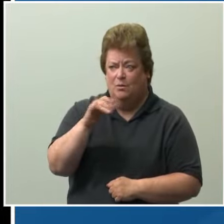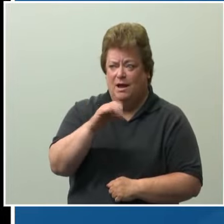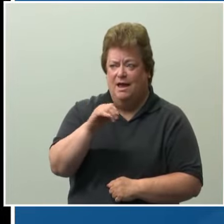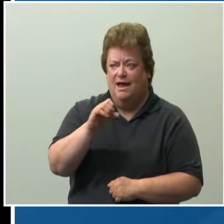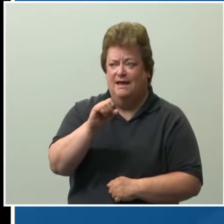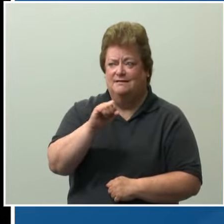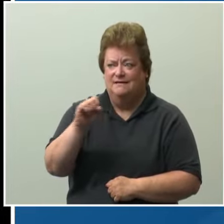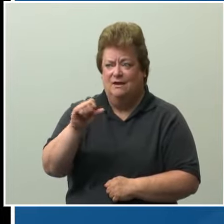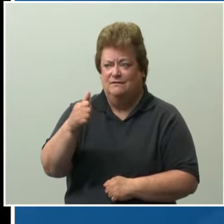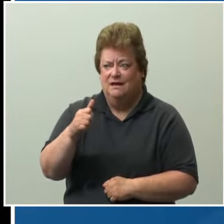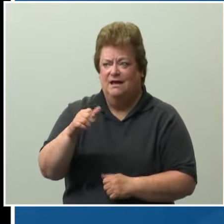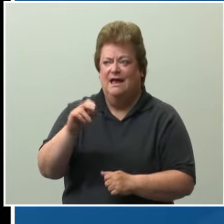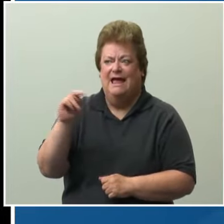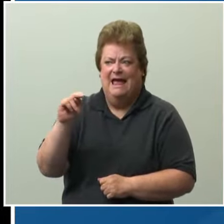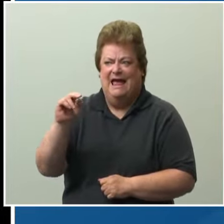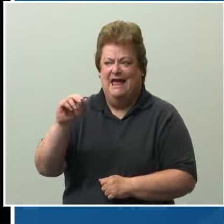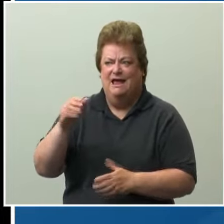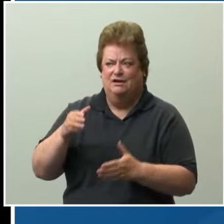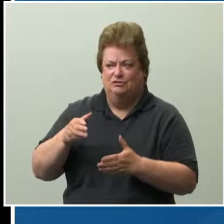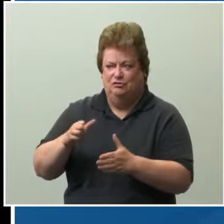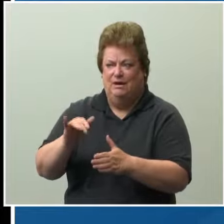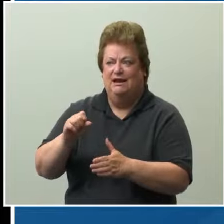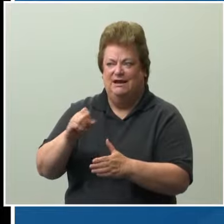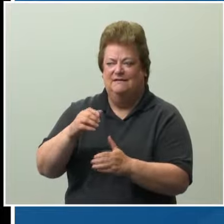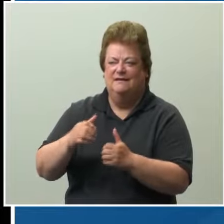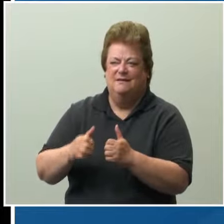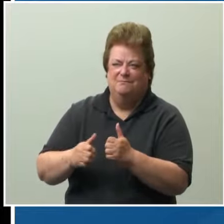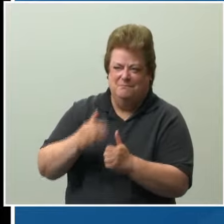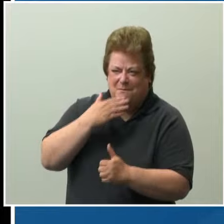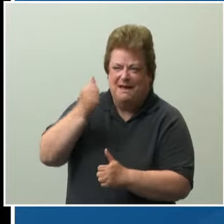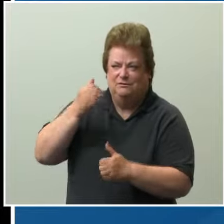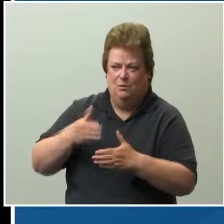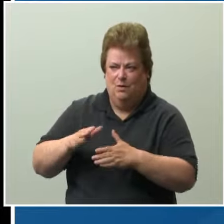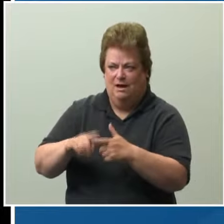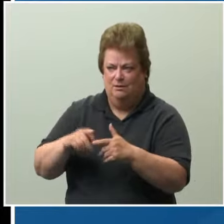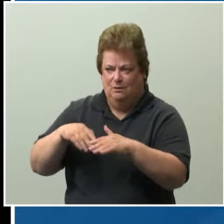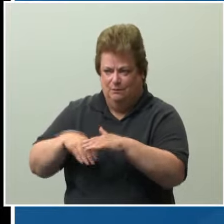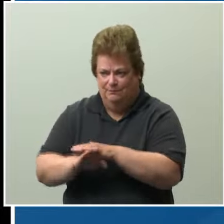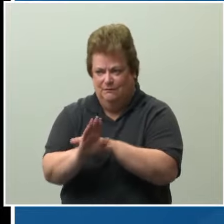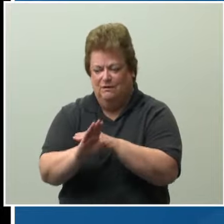will be the most efficient route to use the day of the concert.